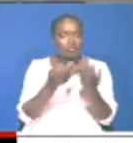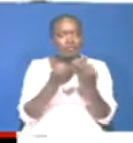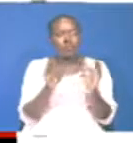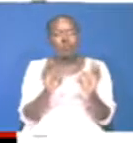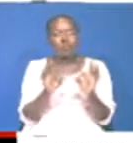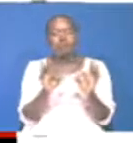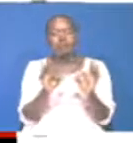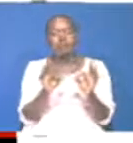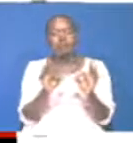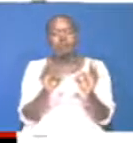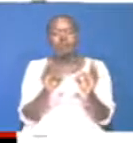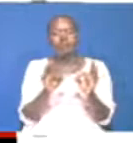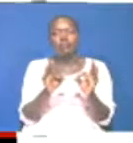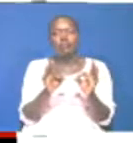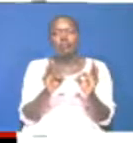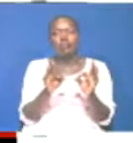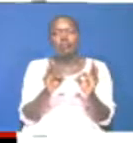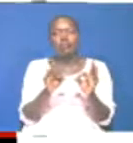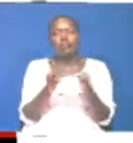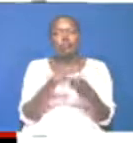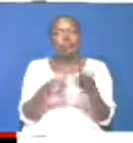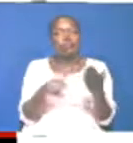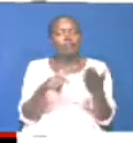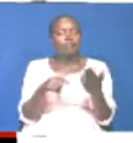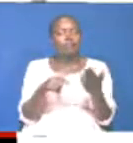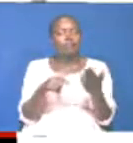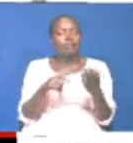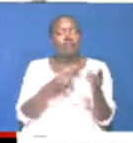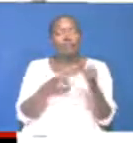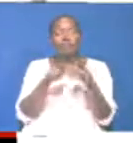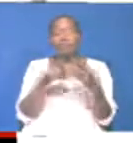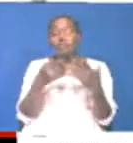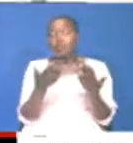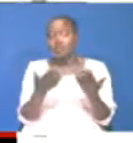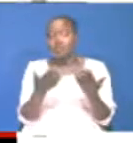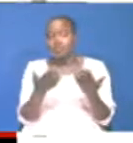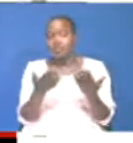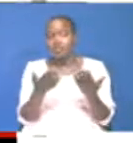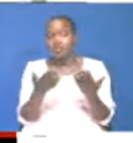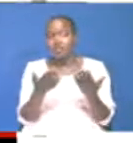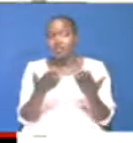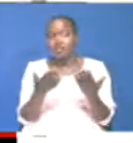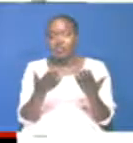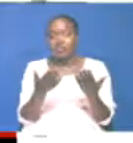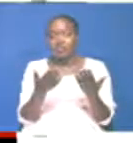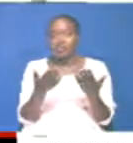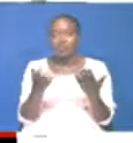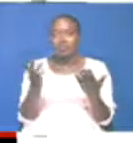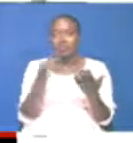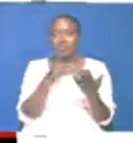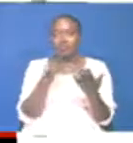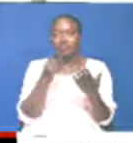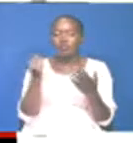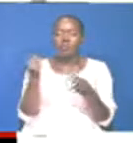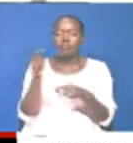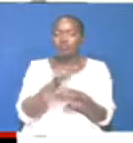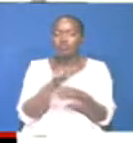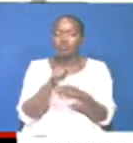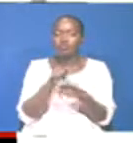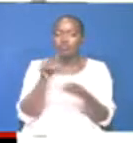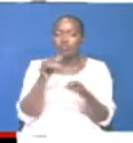days. Yes, I did. What has that journey been? Because you've seen the wild five-day safari move into the